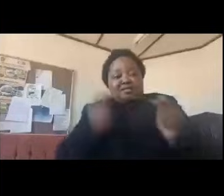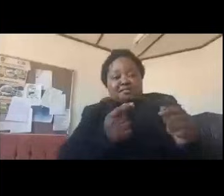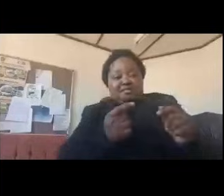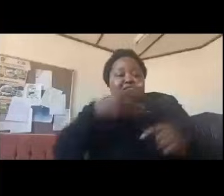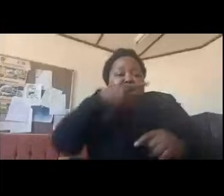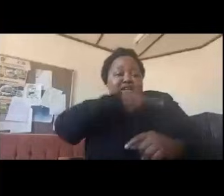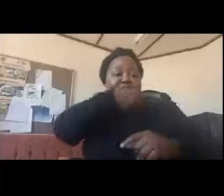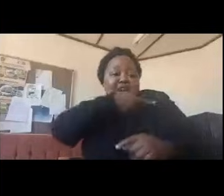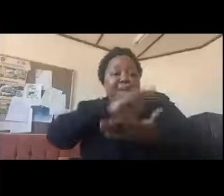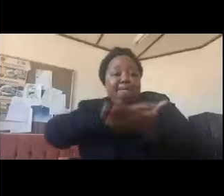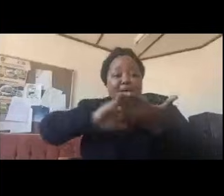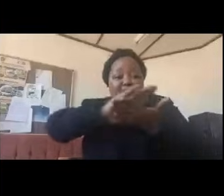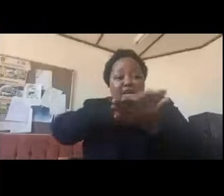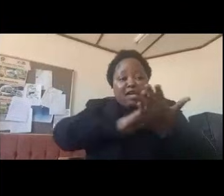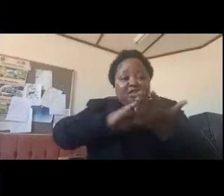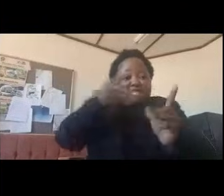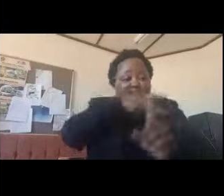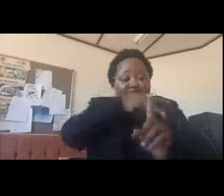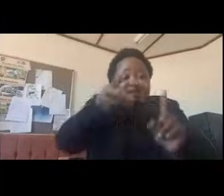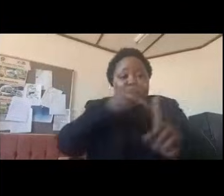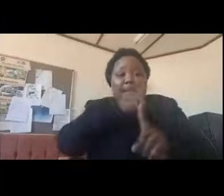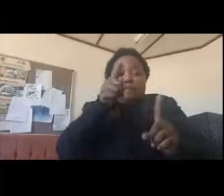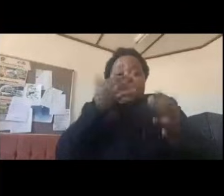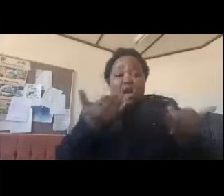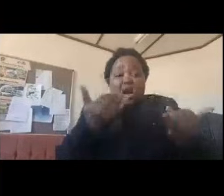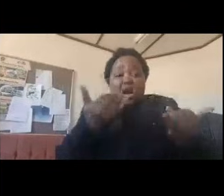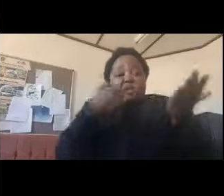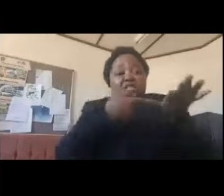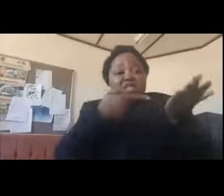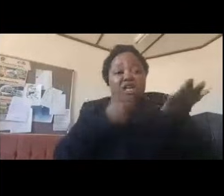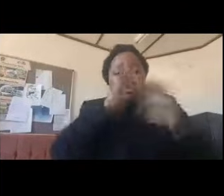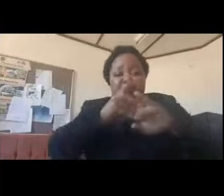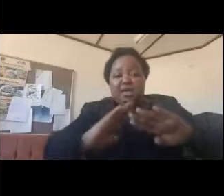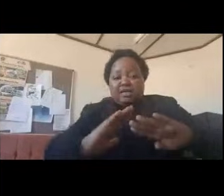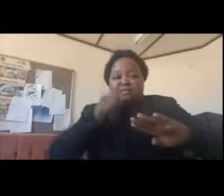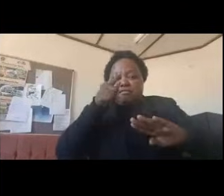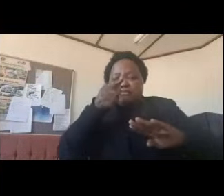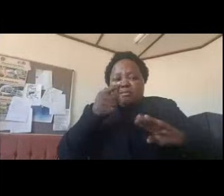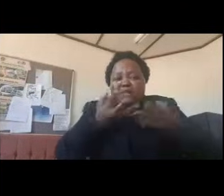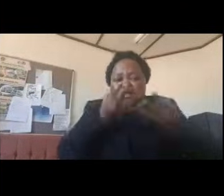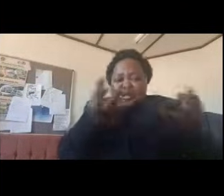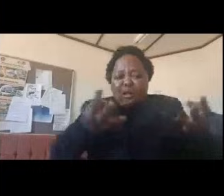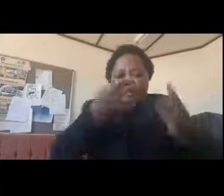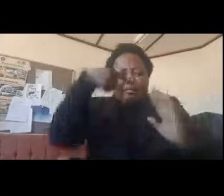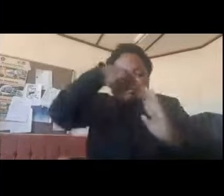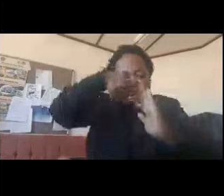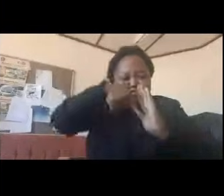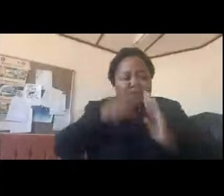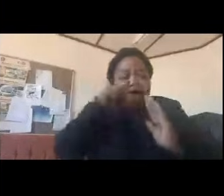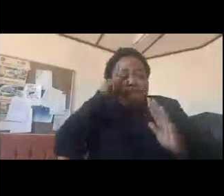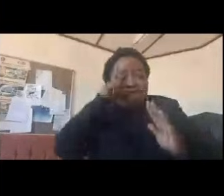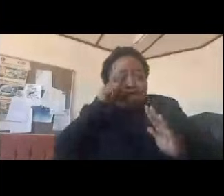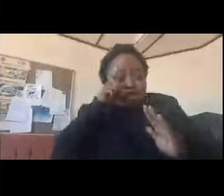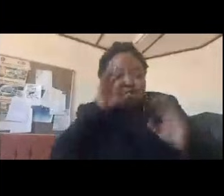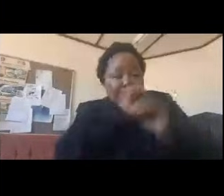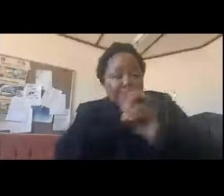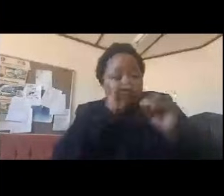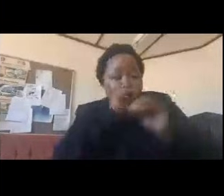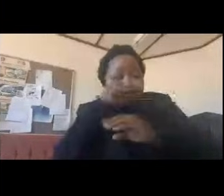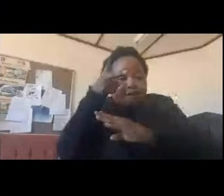the information still on the digital spaces, there's no description on photos. The videos, people are just